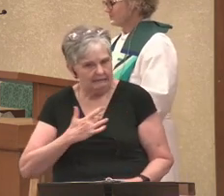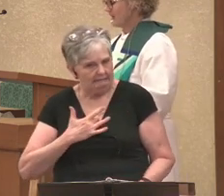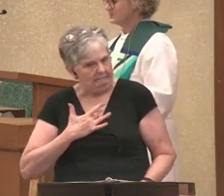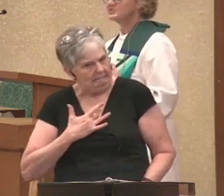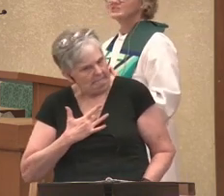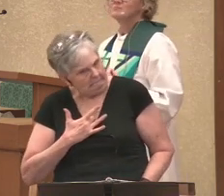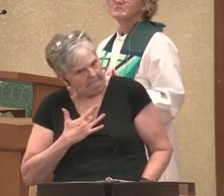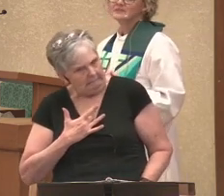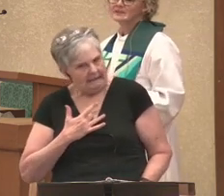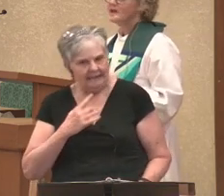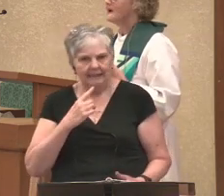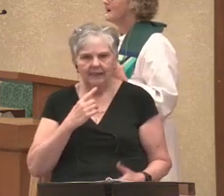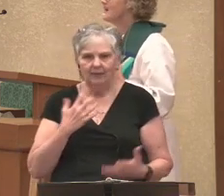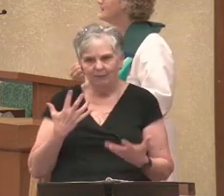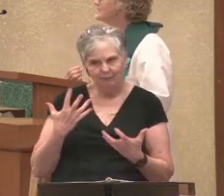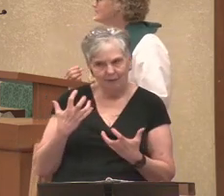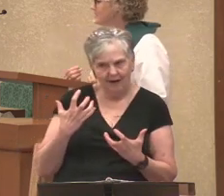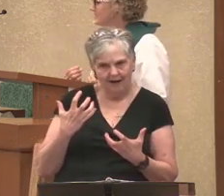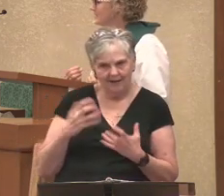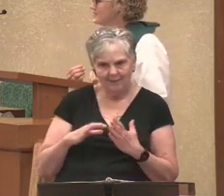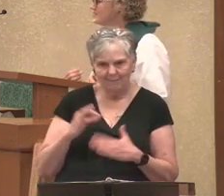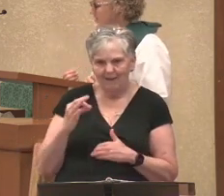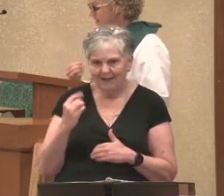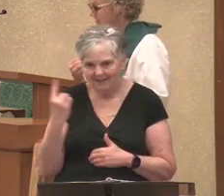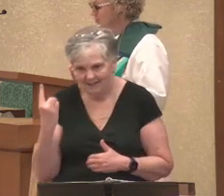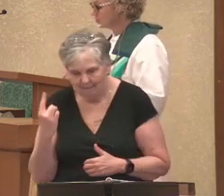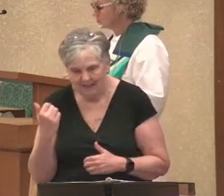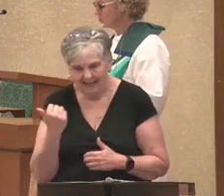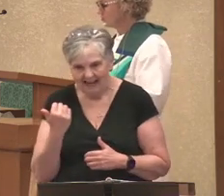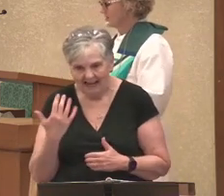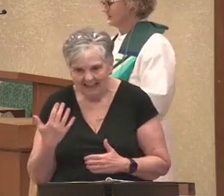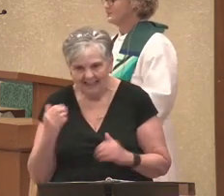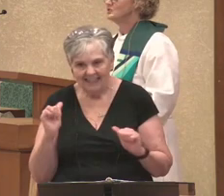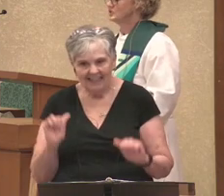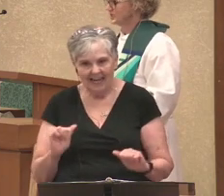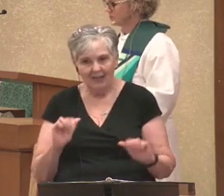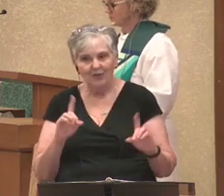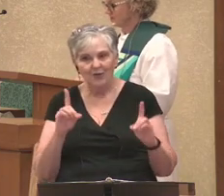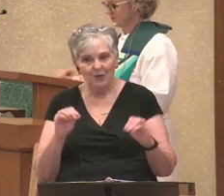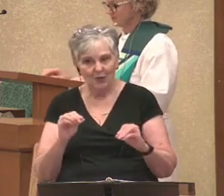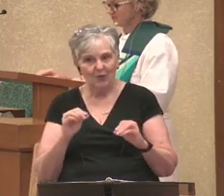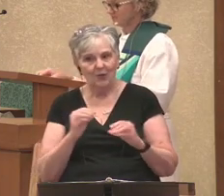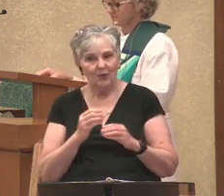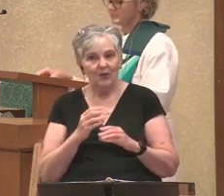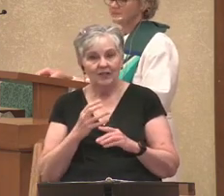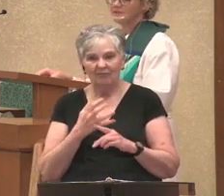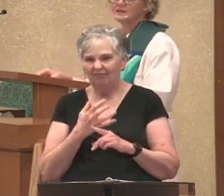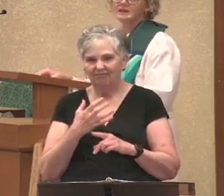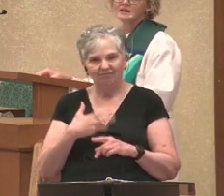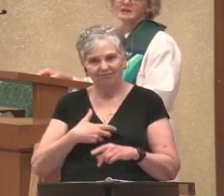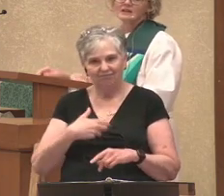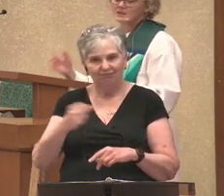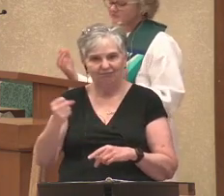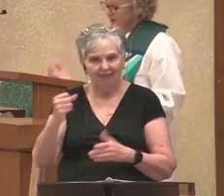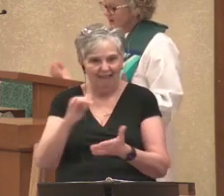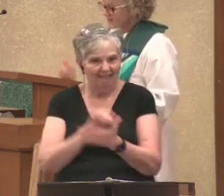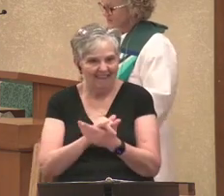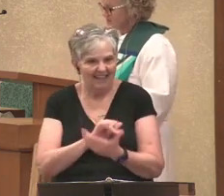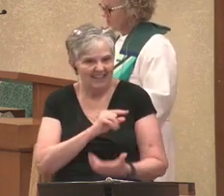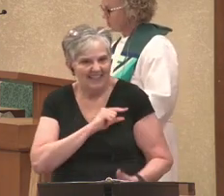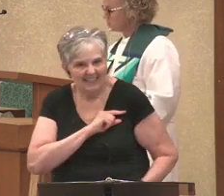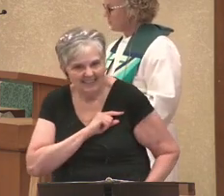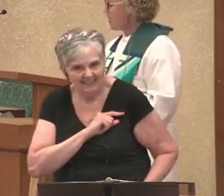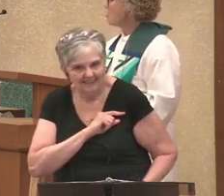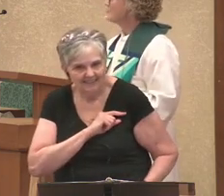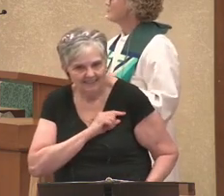desperate to find something, anything that they can do to get rid of it. In fact,